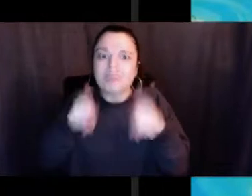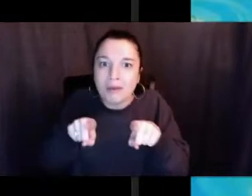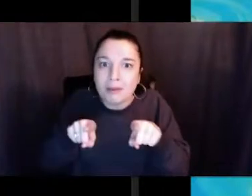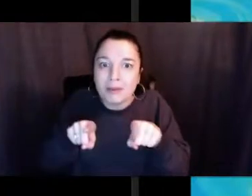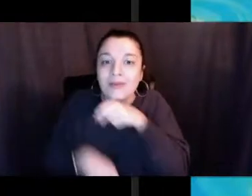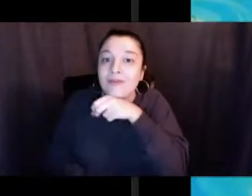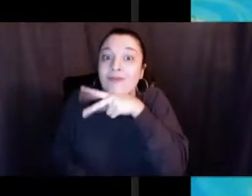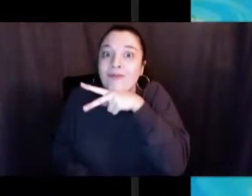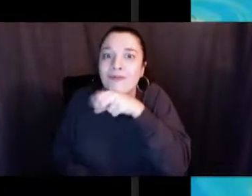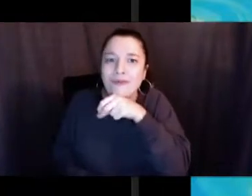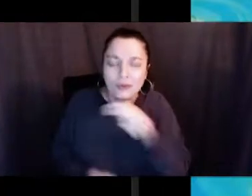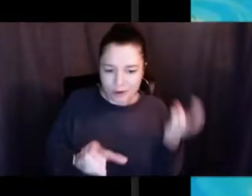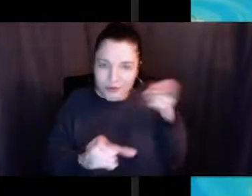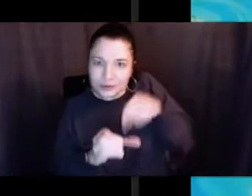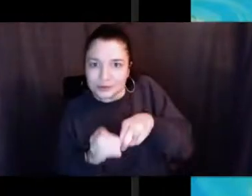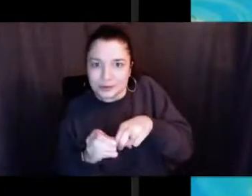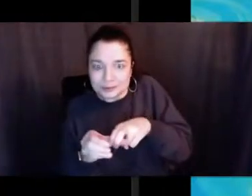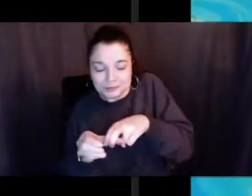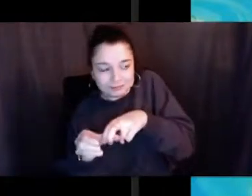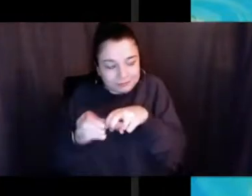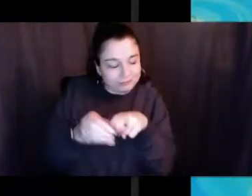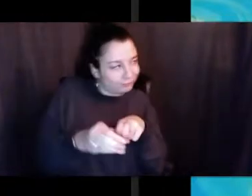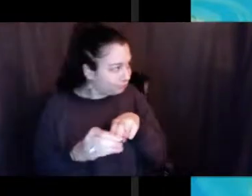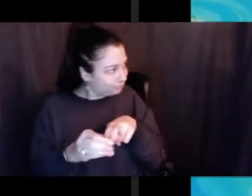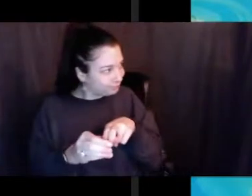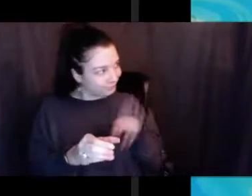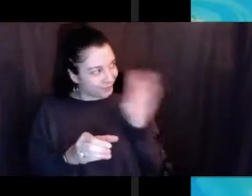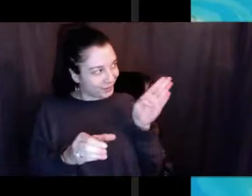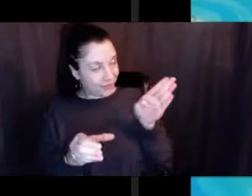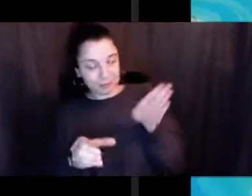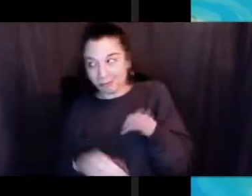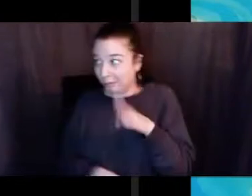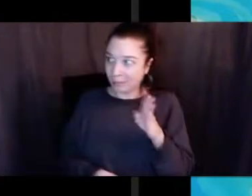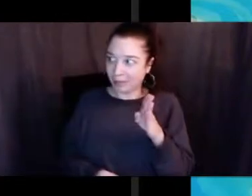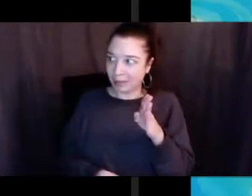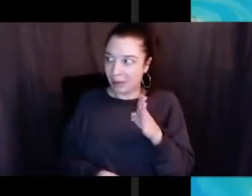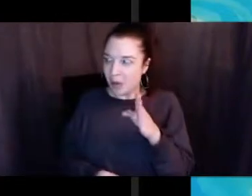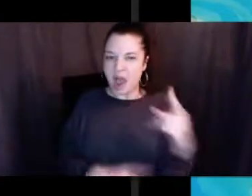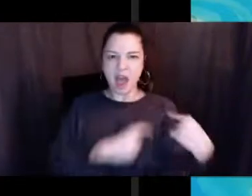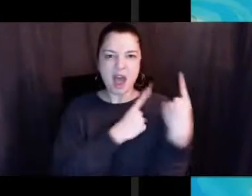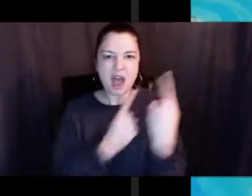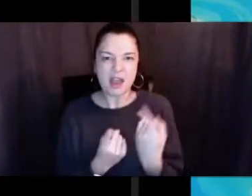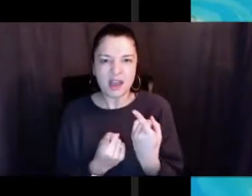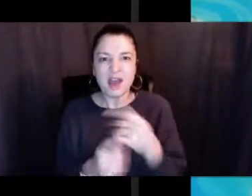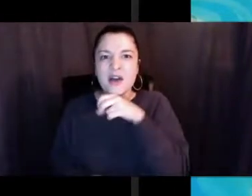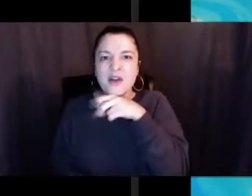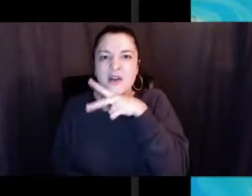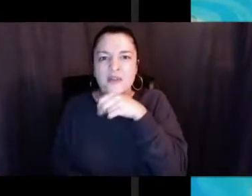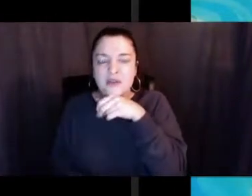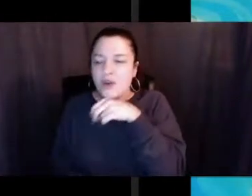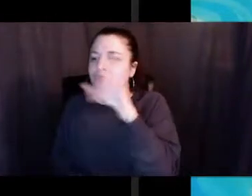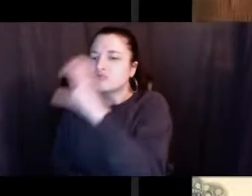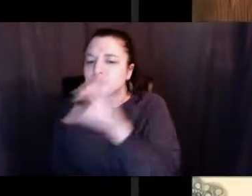Froggy hopped on. Froggy was a lonely frog who was looking for a friend, but she didn't know how many she had